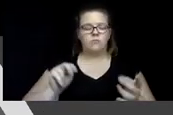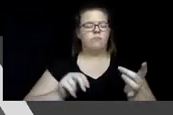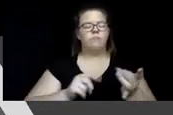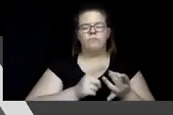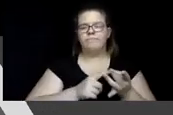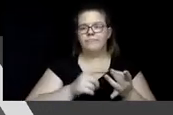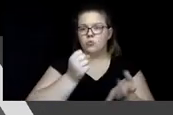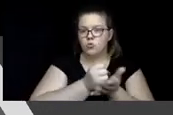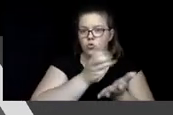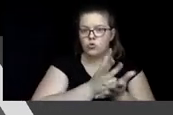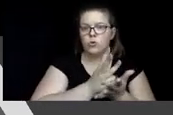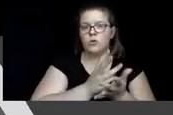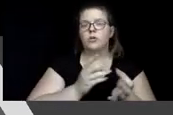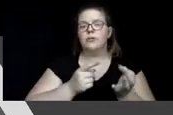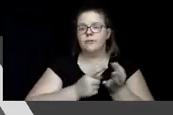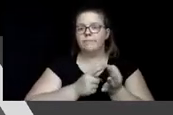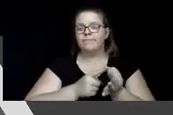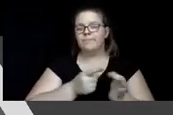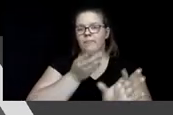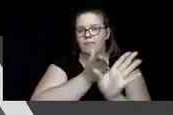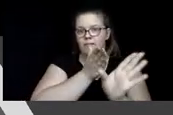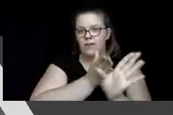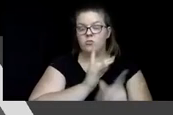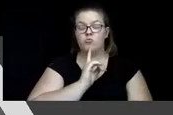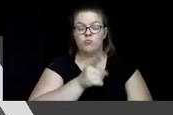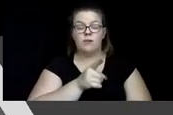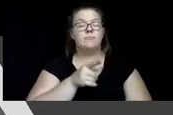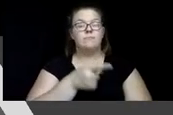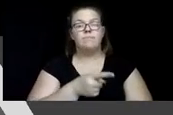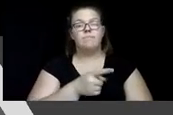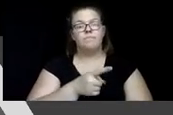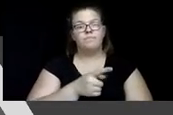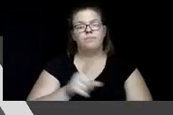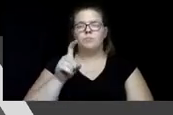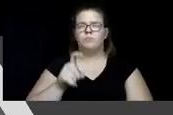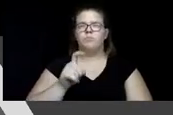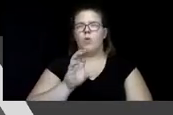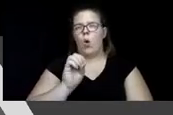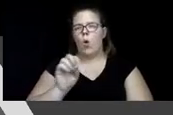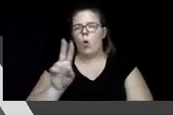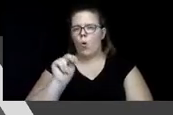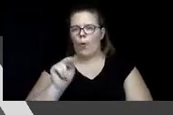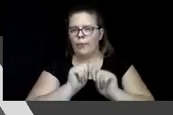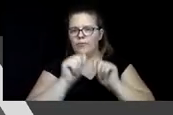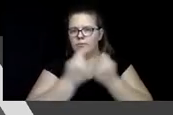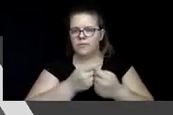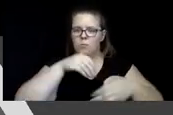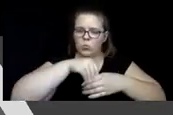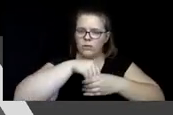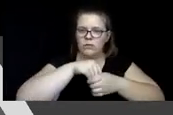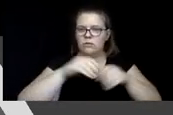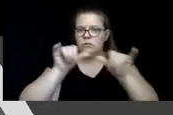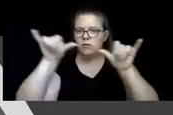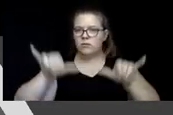It's supposed to be its own team within the system